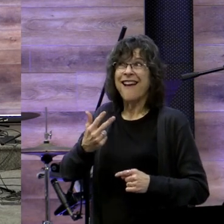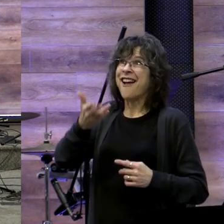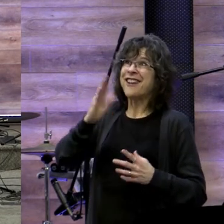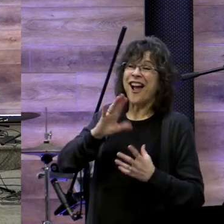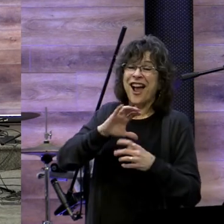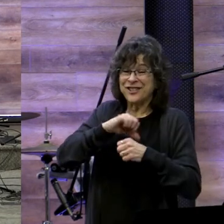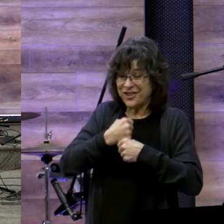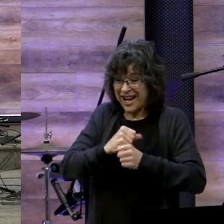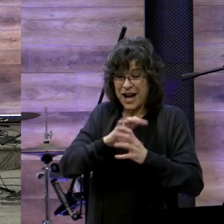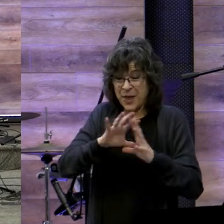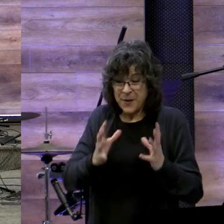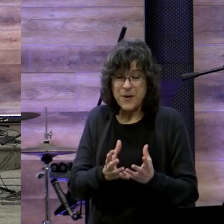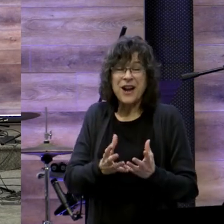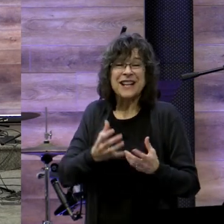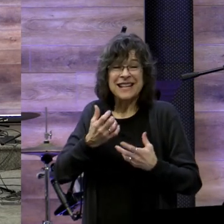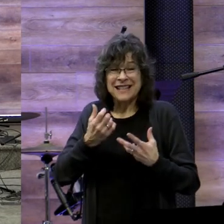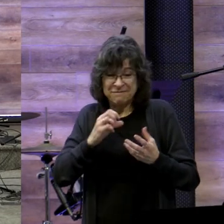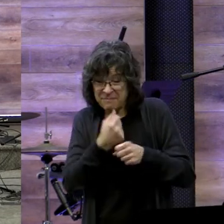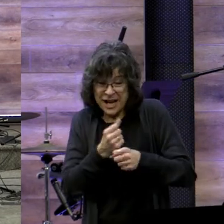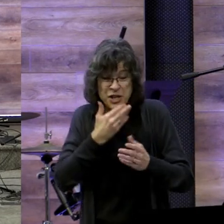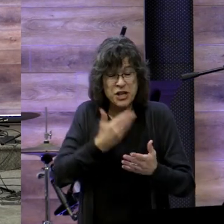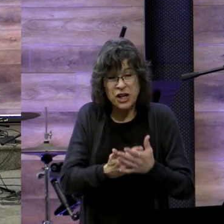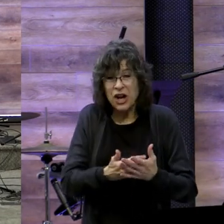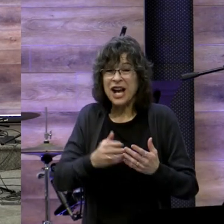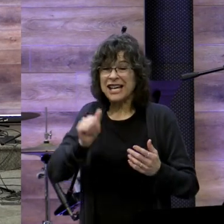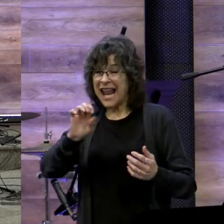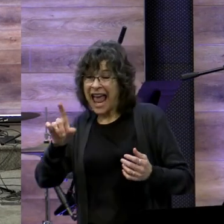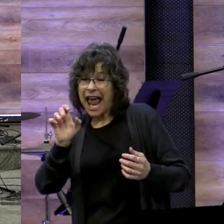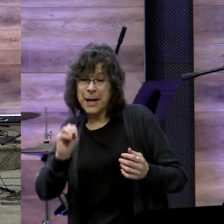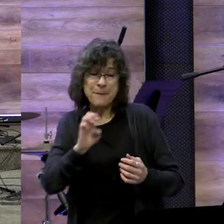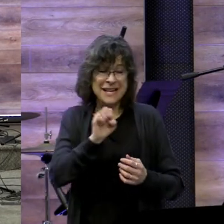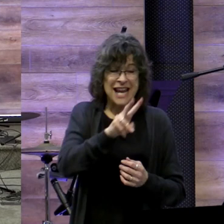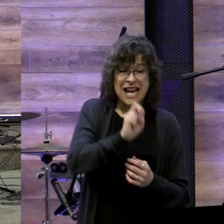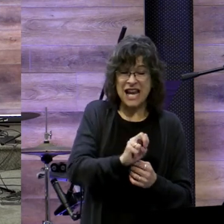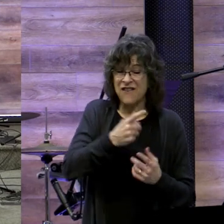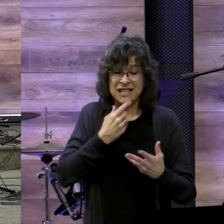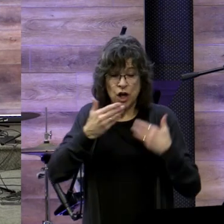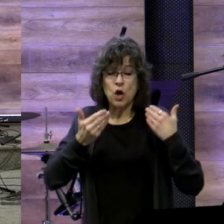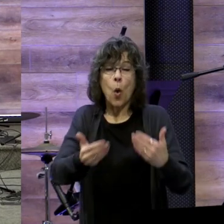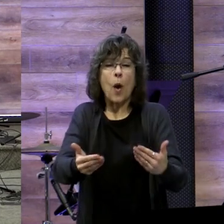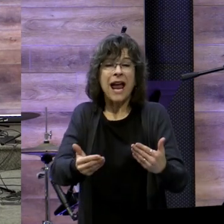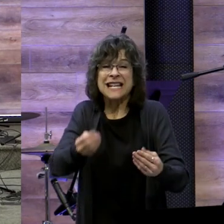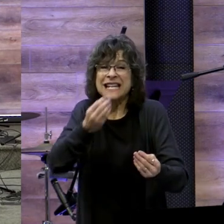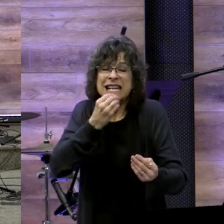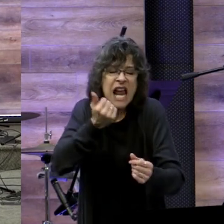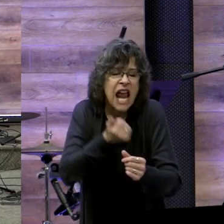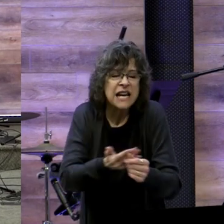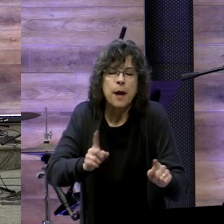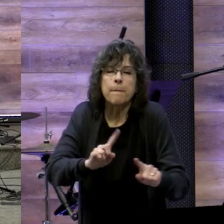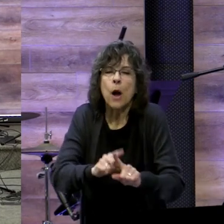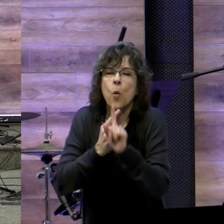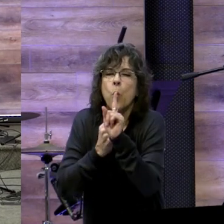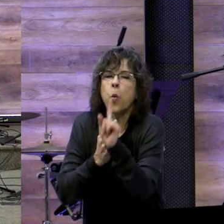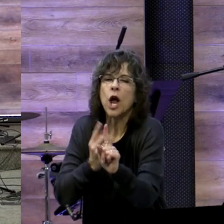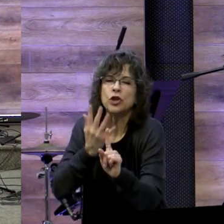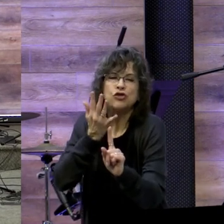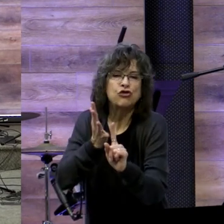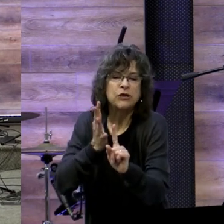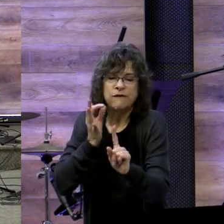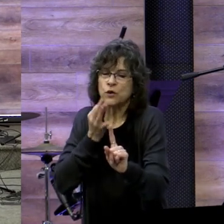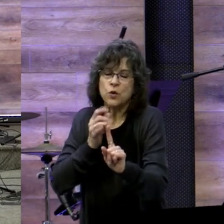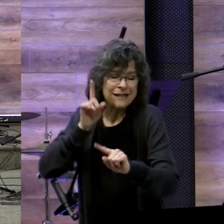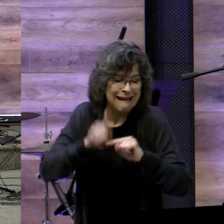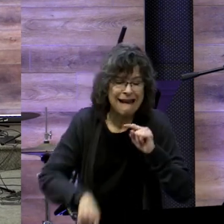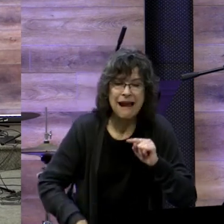created it good and he put Adam and Eve in the garden and he said, freely eat of any tree except one. And the tree that he forbids them